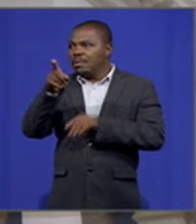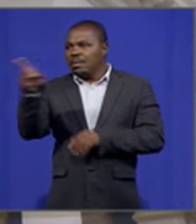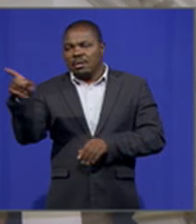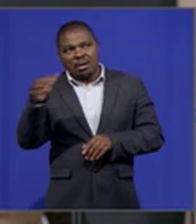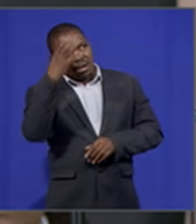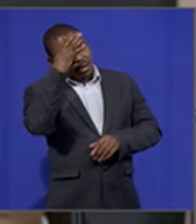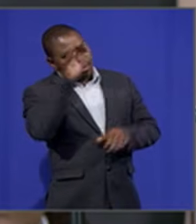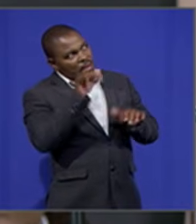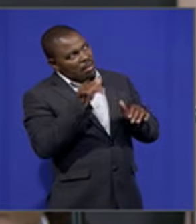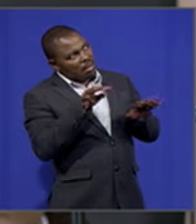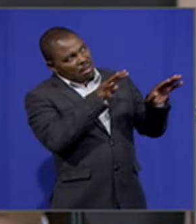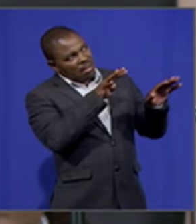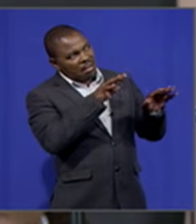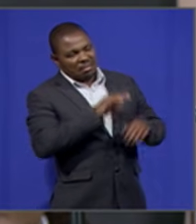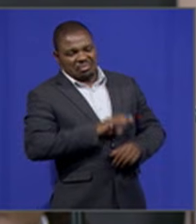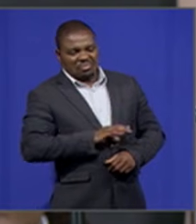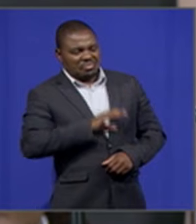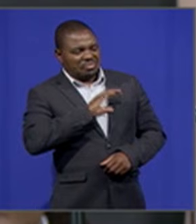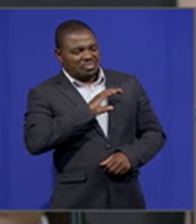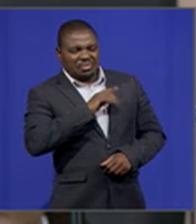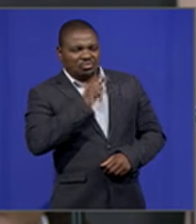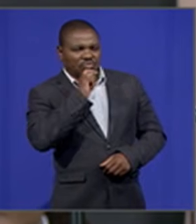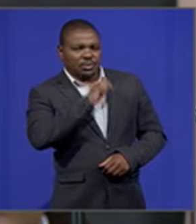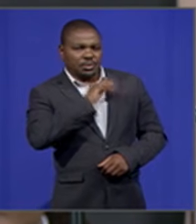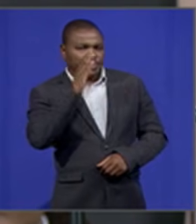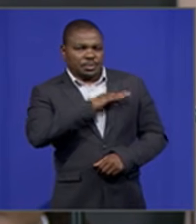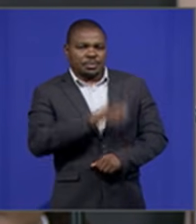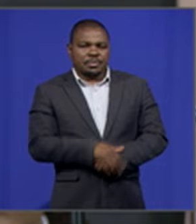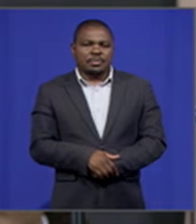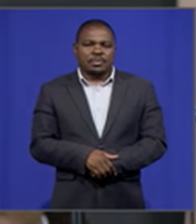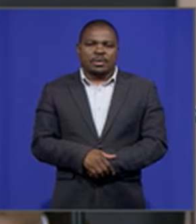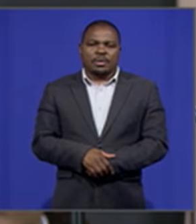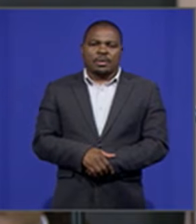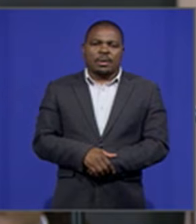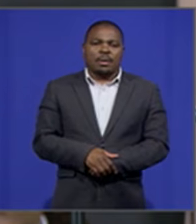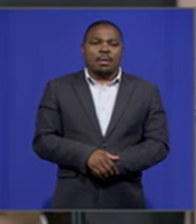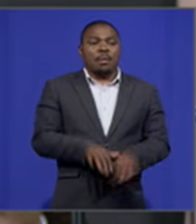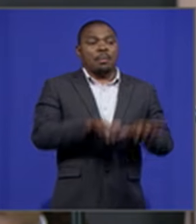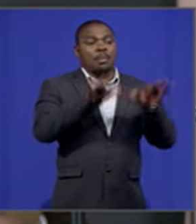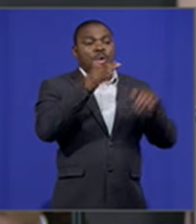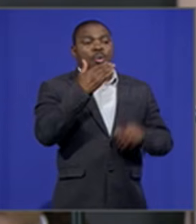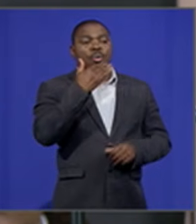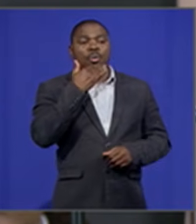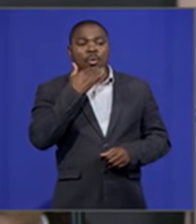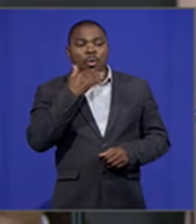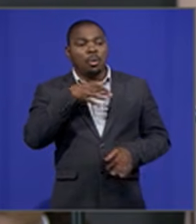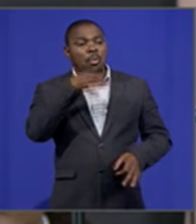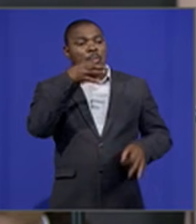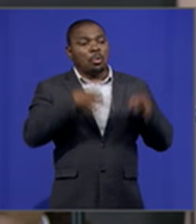ba puso. The days of those with political ambition